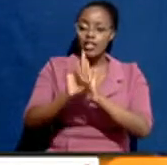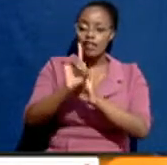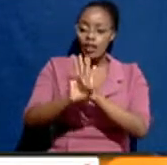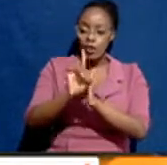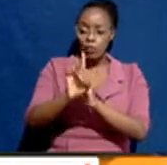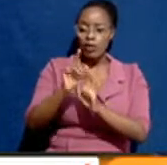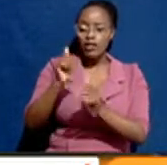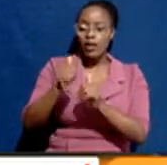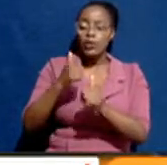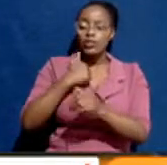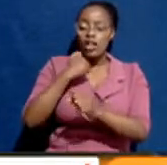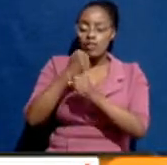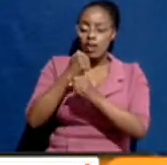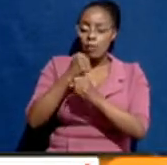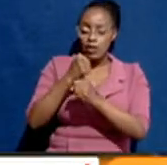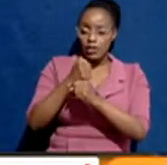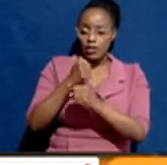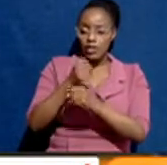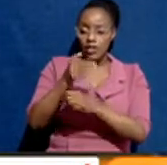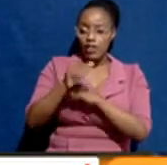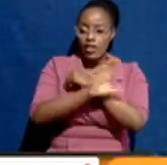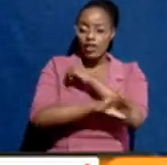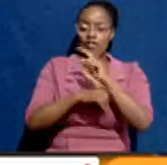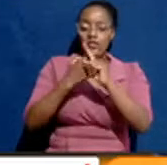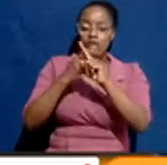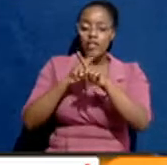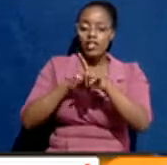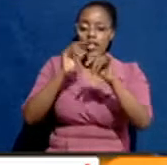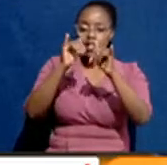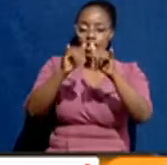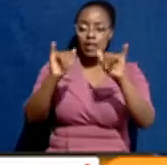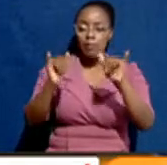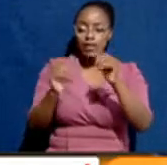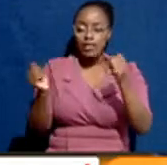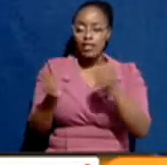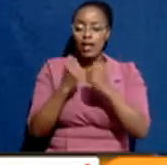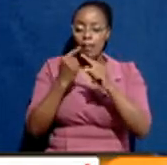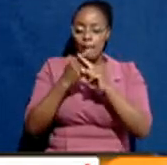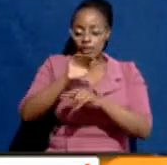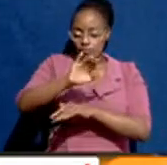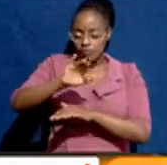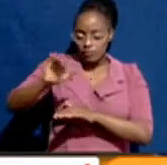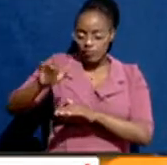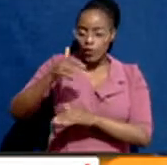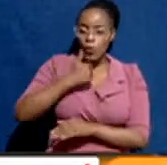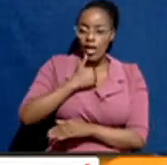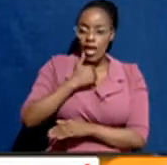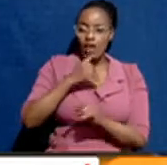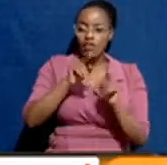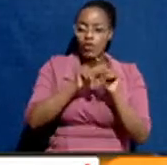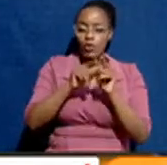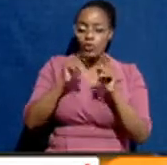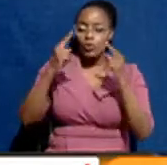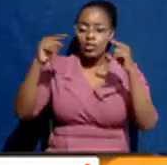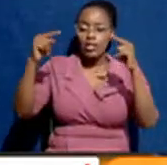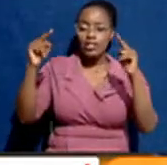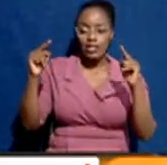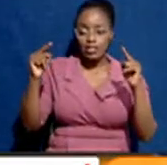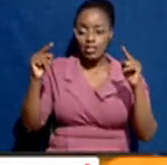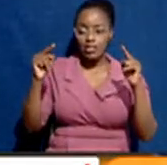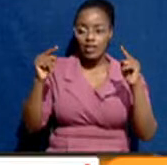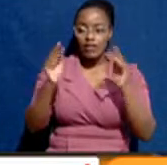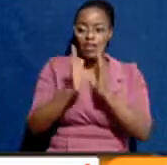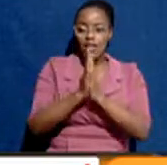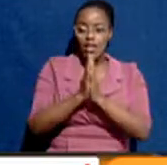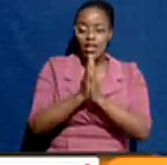this country has witnessed since independence. But that aside, there are also successes